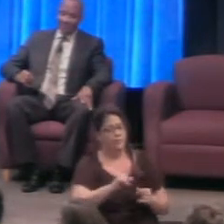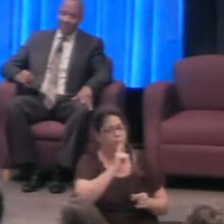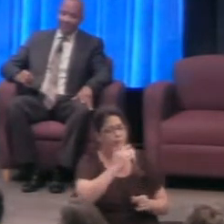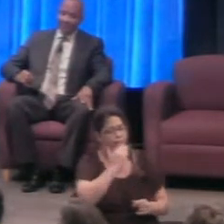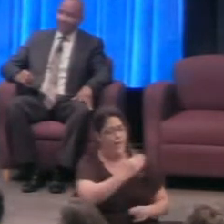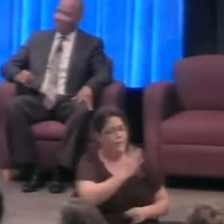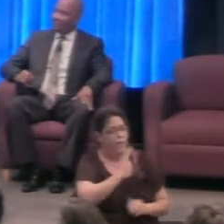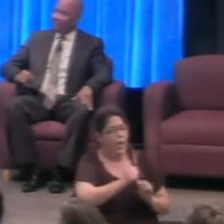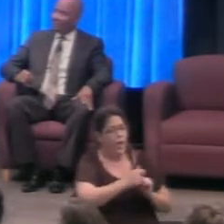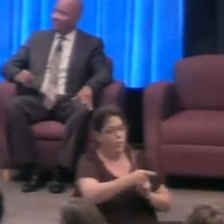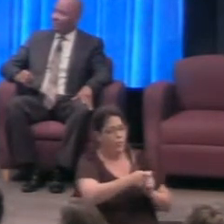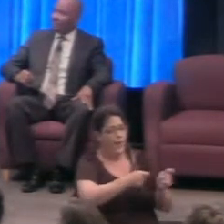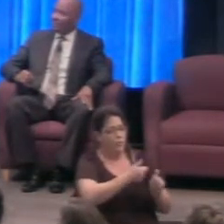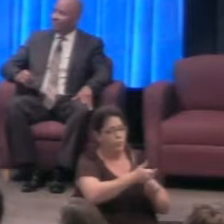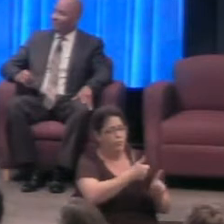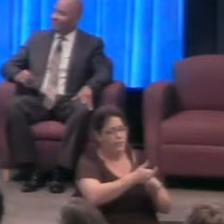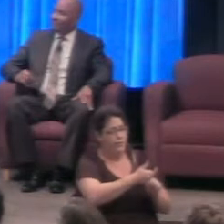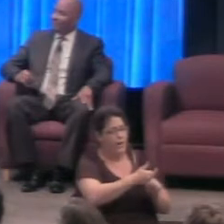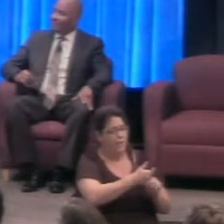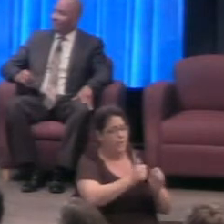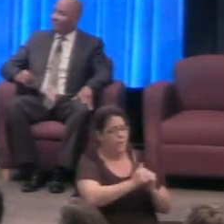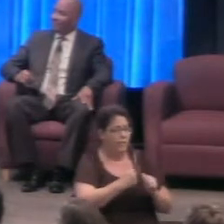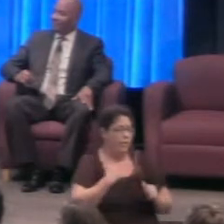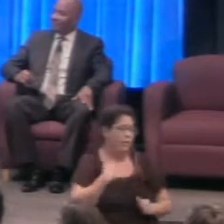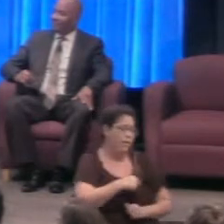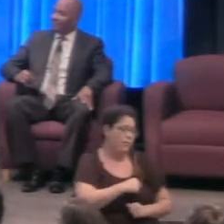handle your relationship with us.